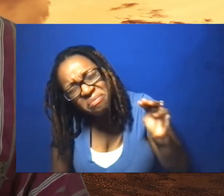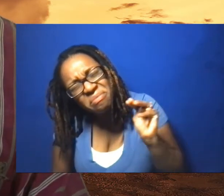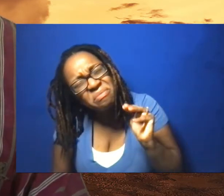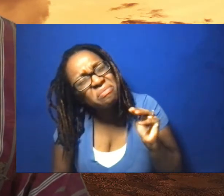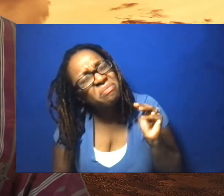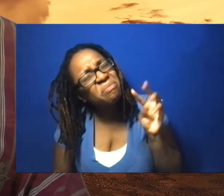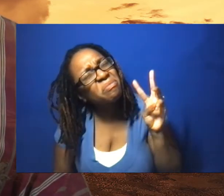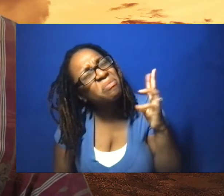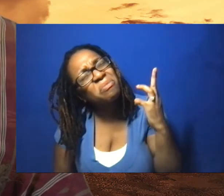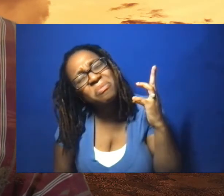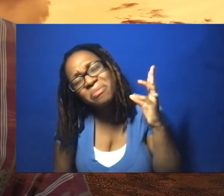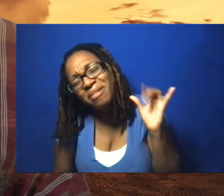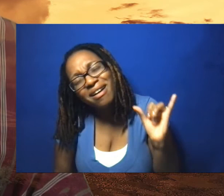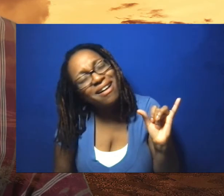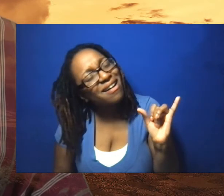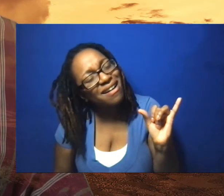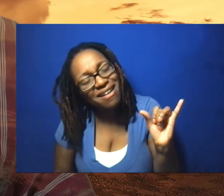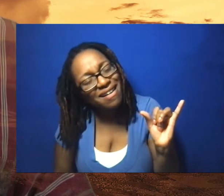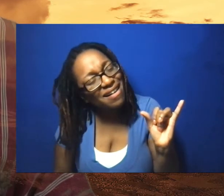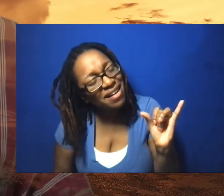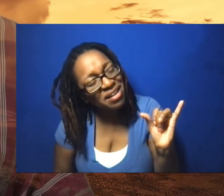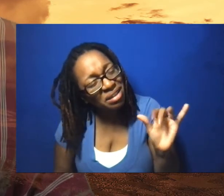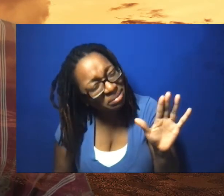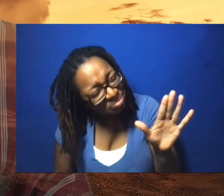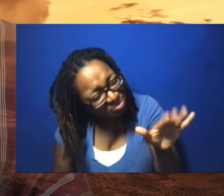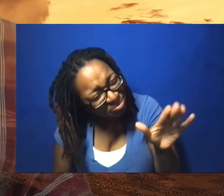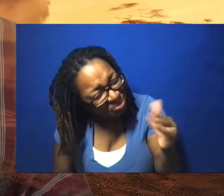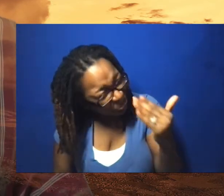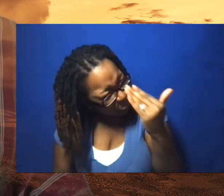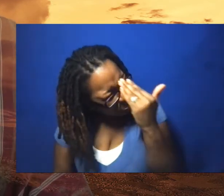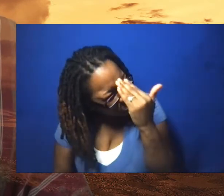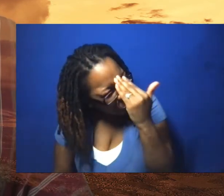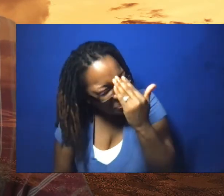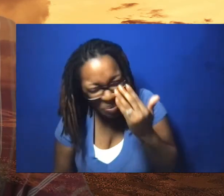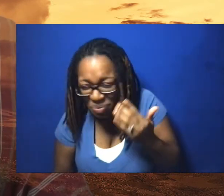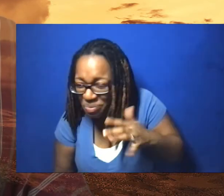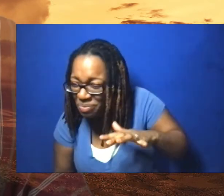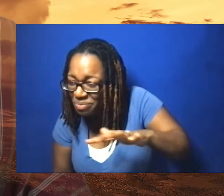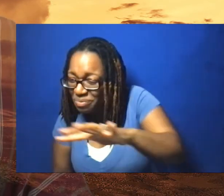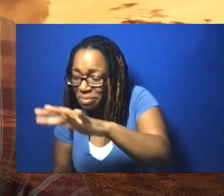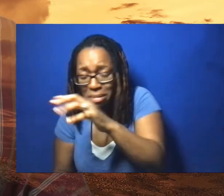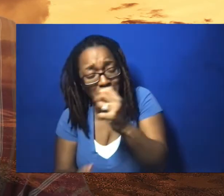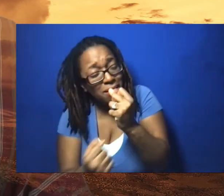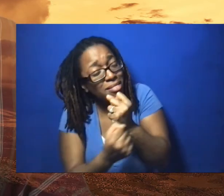why didn't you know we love you?